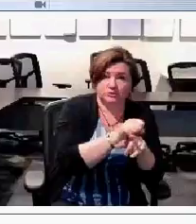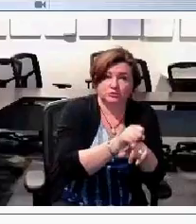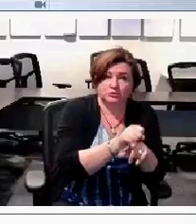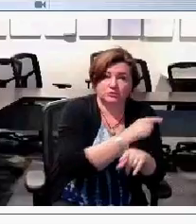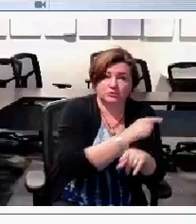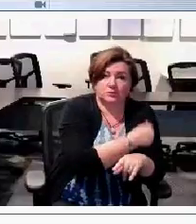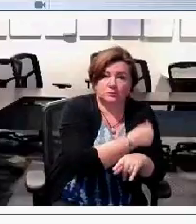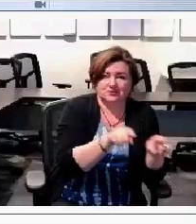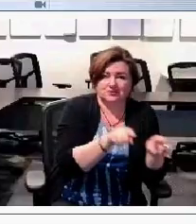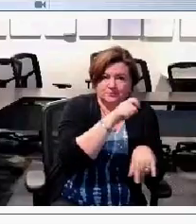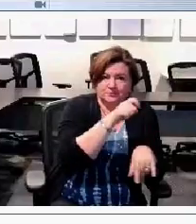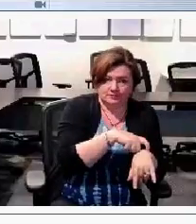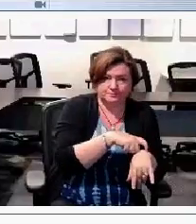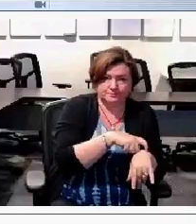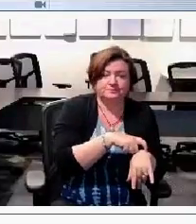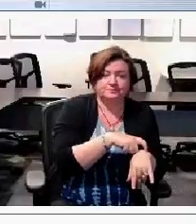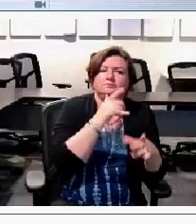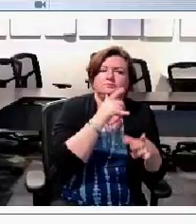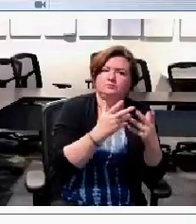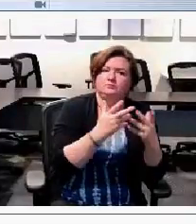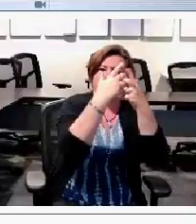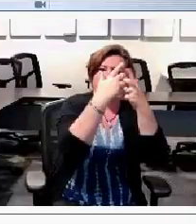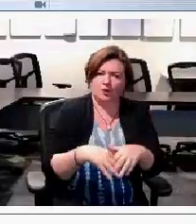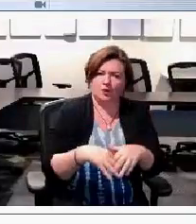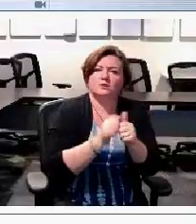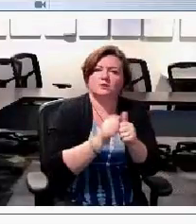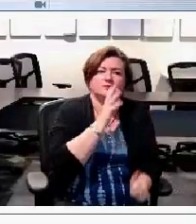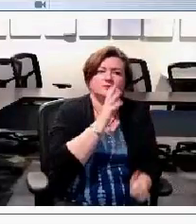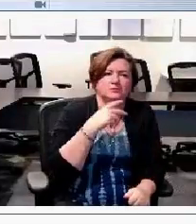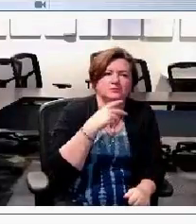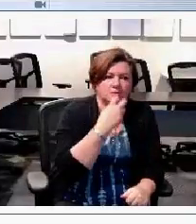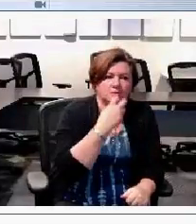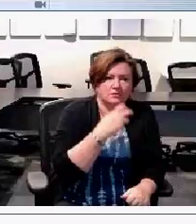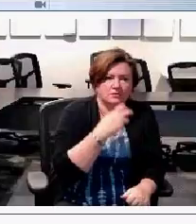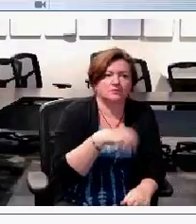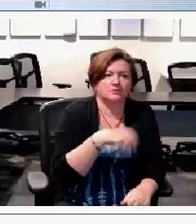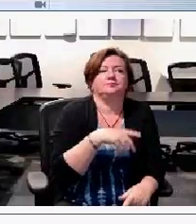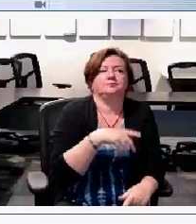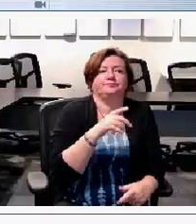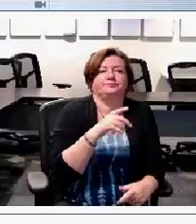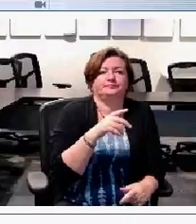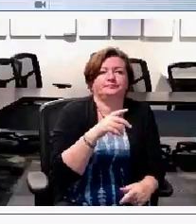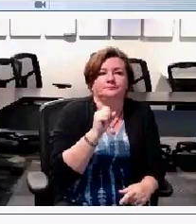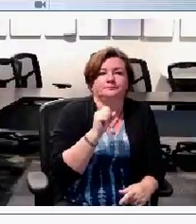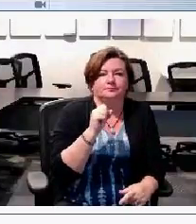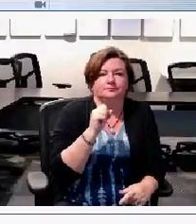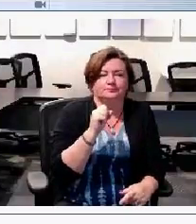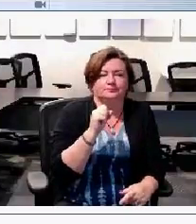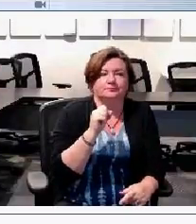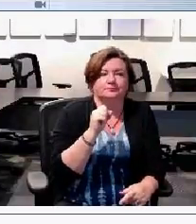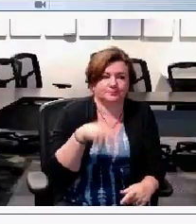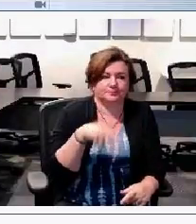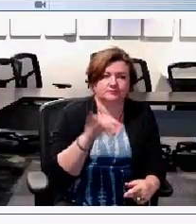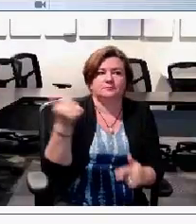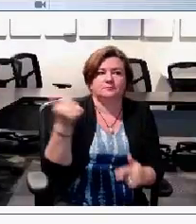those times and just collaborate a lot with the speech pathologists in our communities.